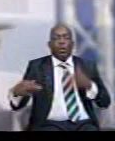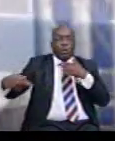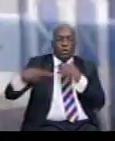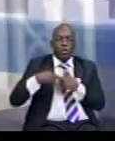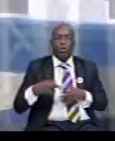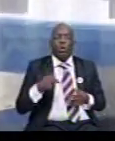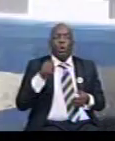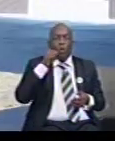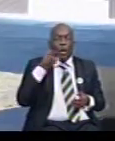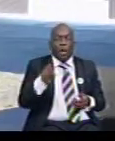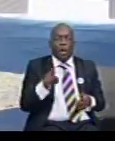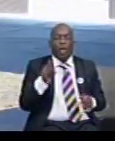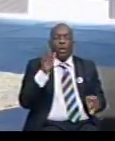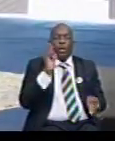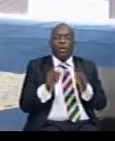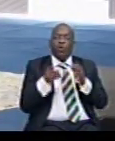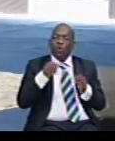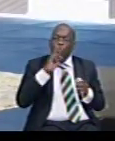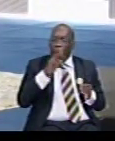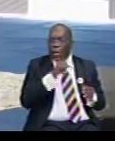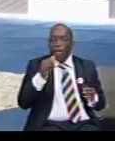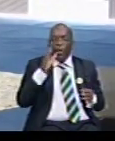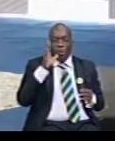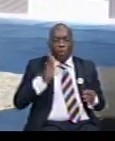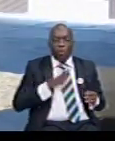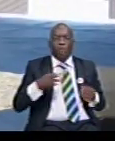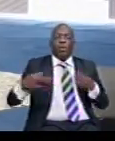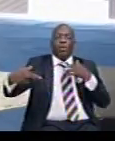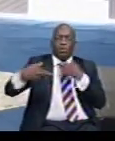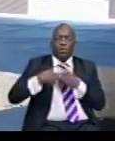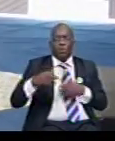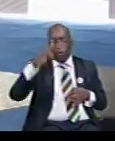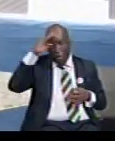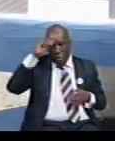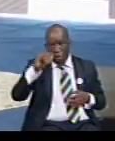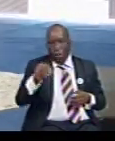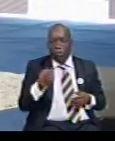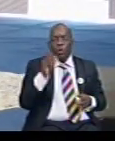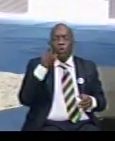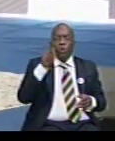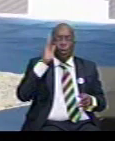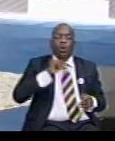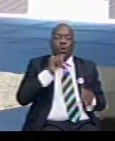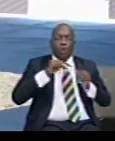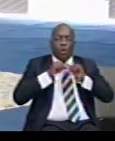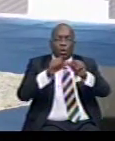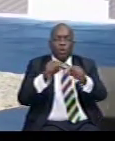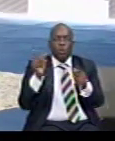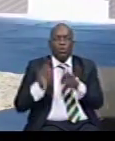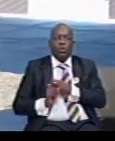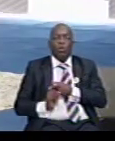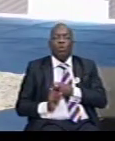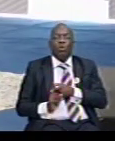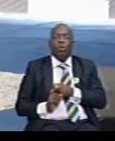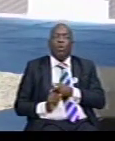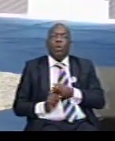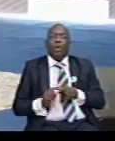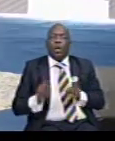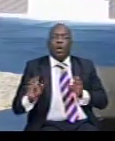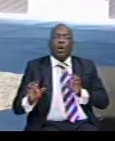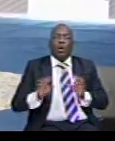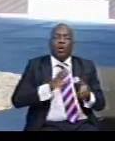woman, restore him. You're not going to keep on messing up with another